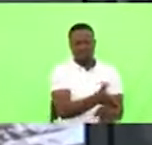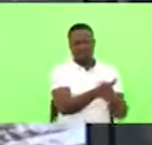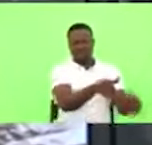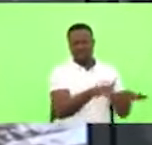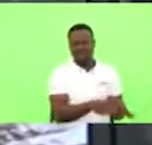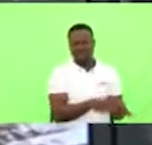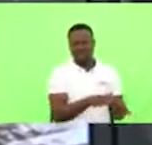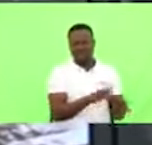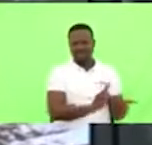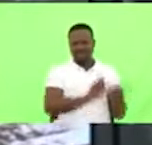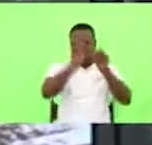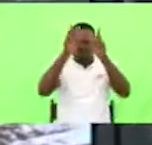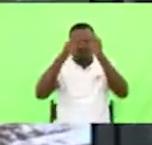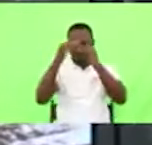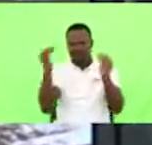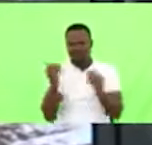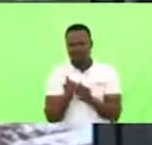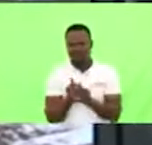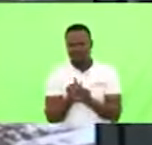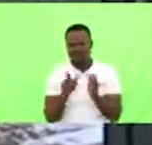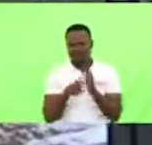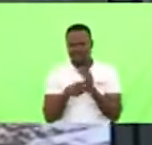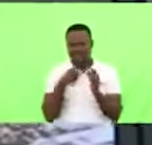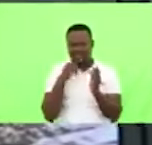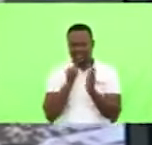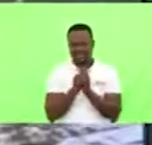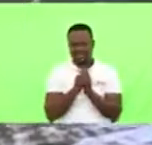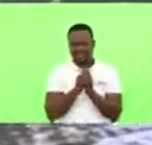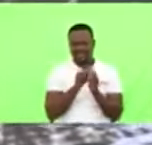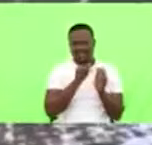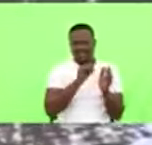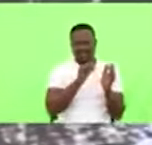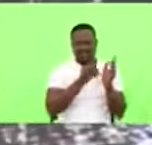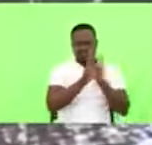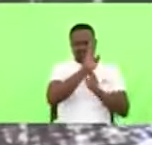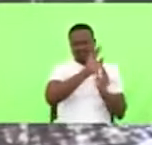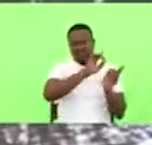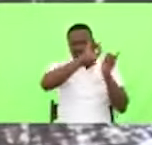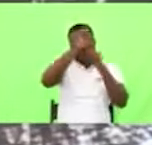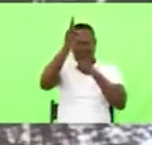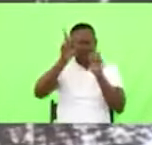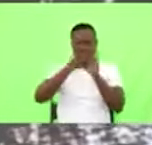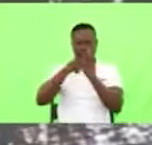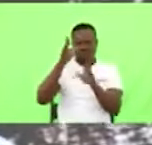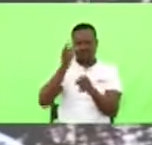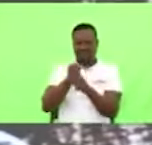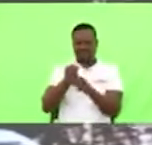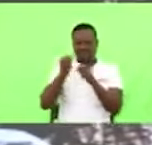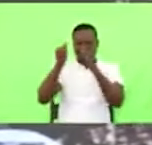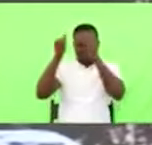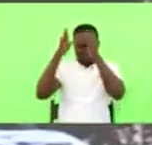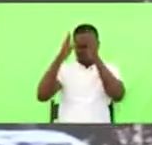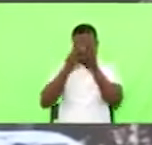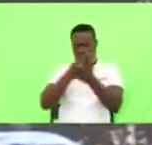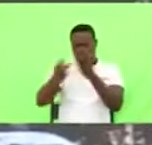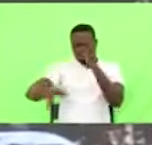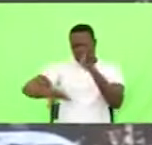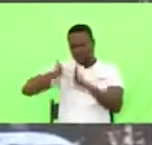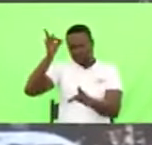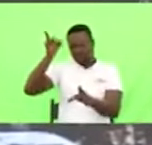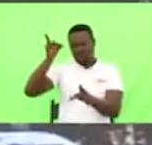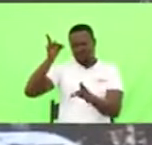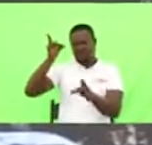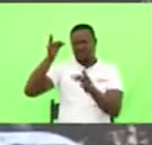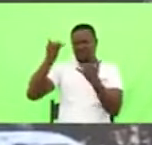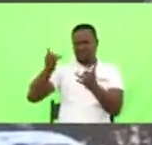He is in heaven. And he says that he's in heaven, and he has received from the Father the Holy Spirit,